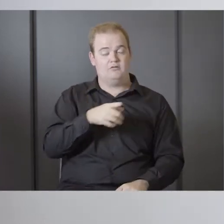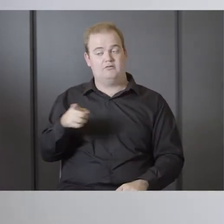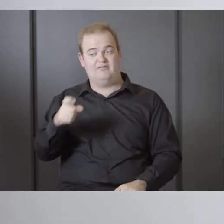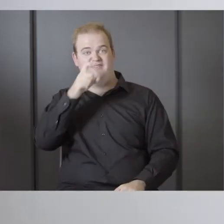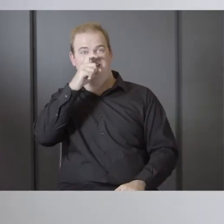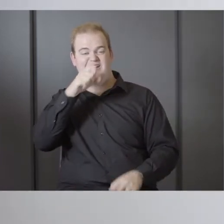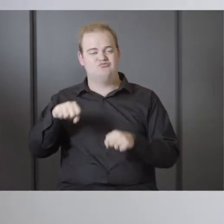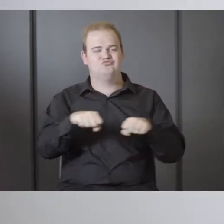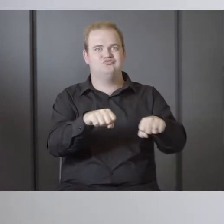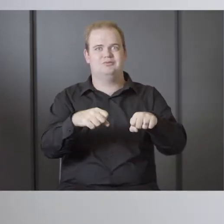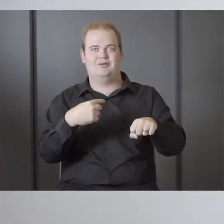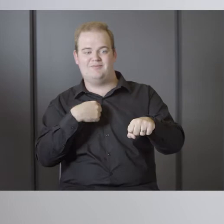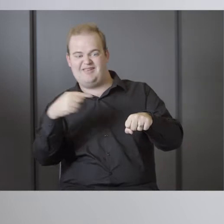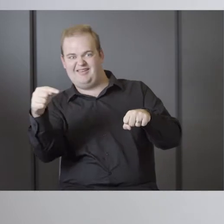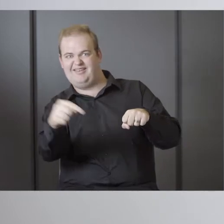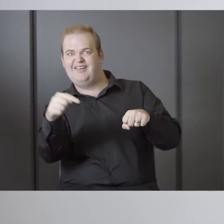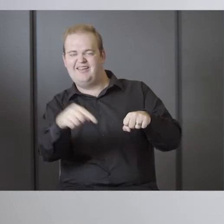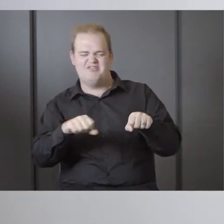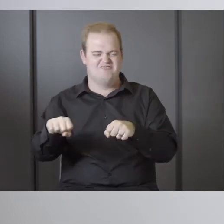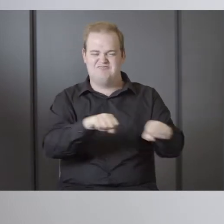sister was like pushing me around in the pram.